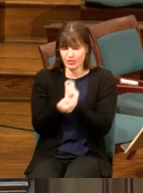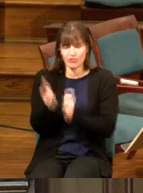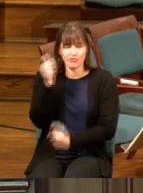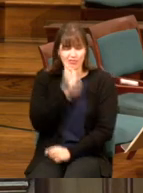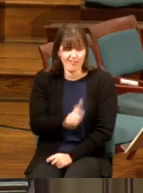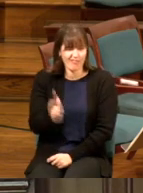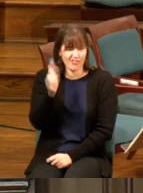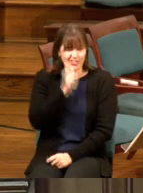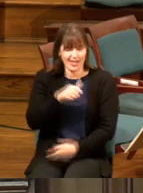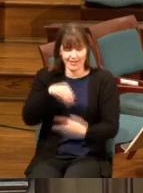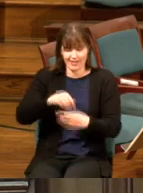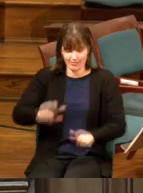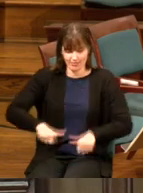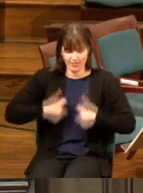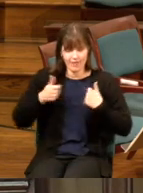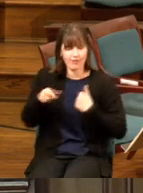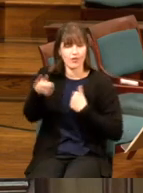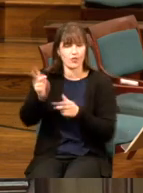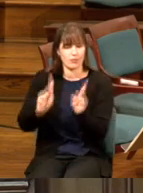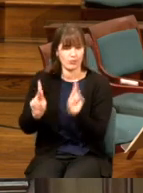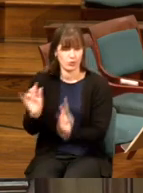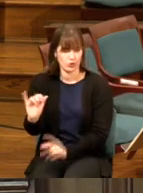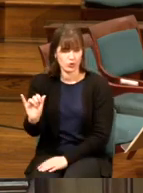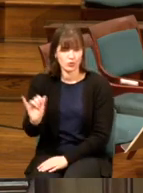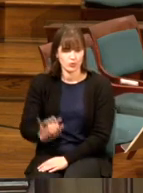life of others.